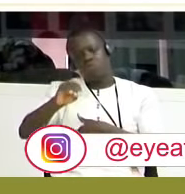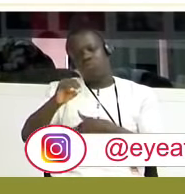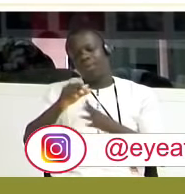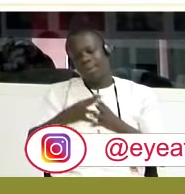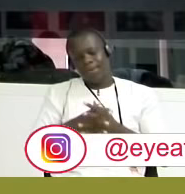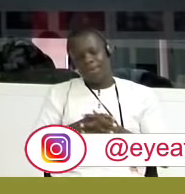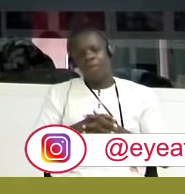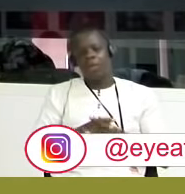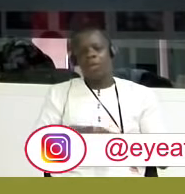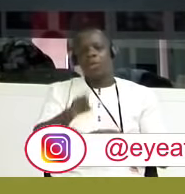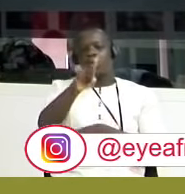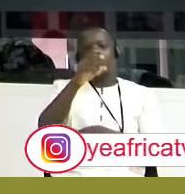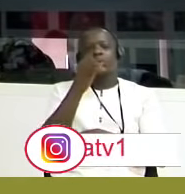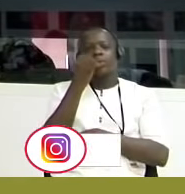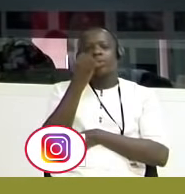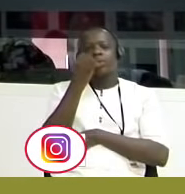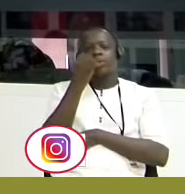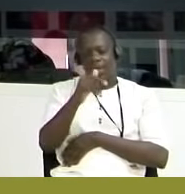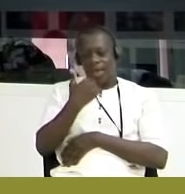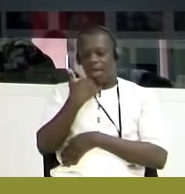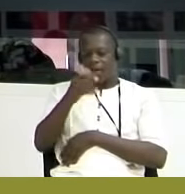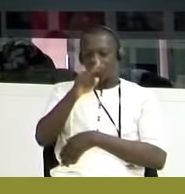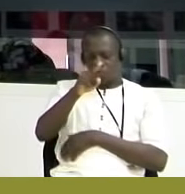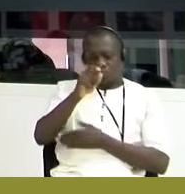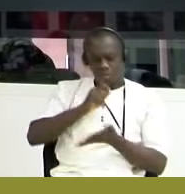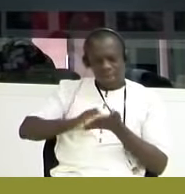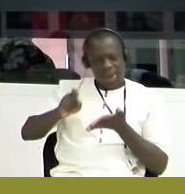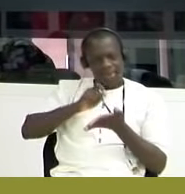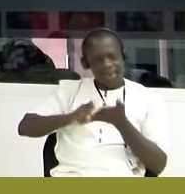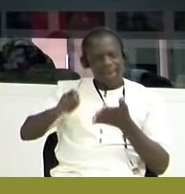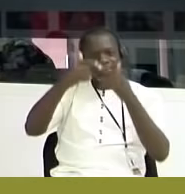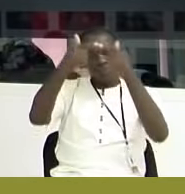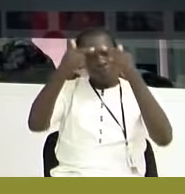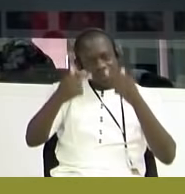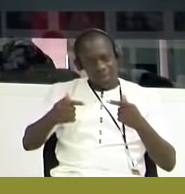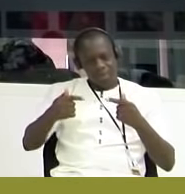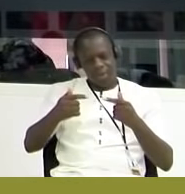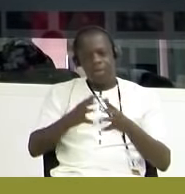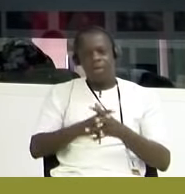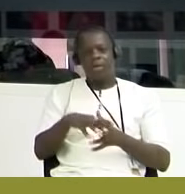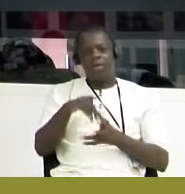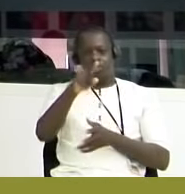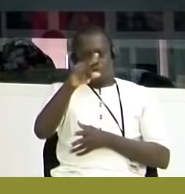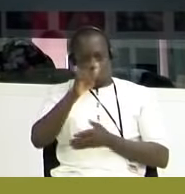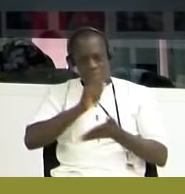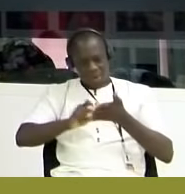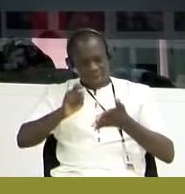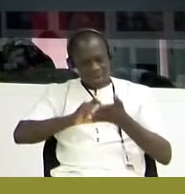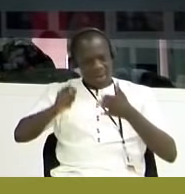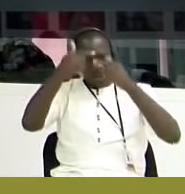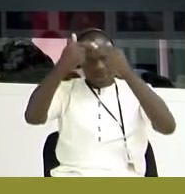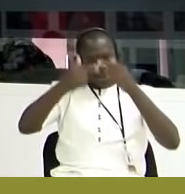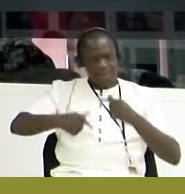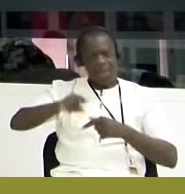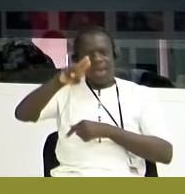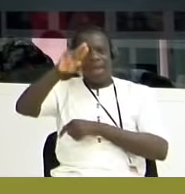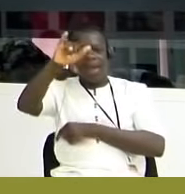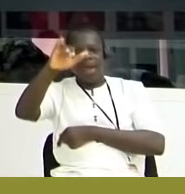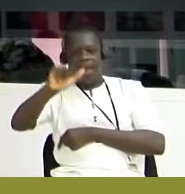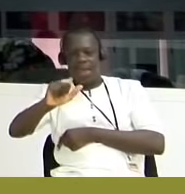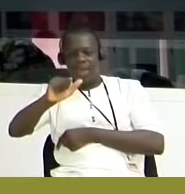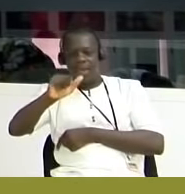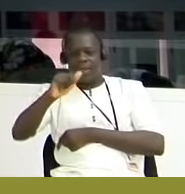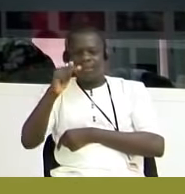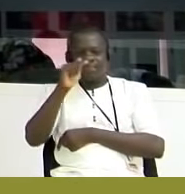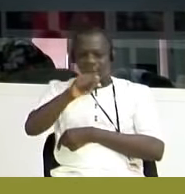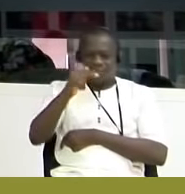You said that you were asked to write a statement. Did you write your statement at the NIA that day? Yes, I wrote it at